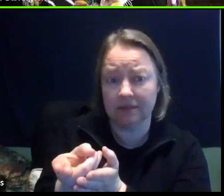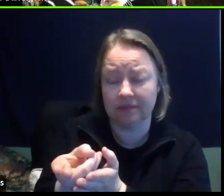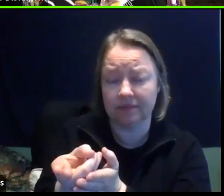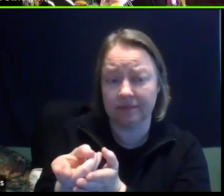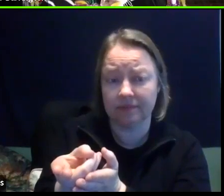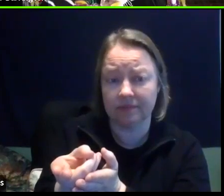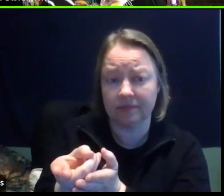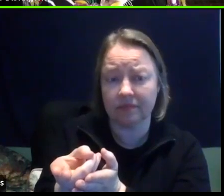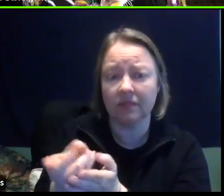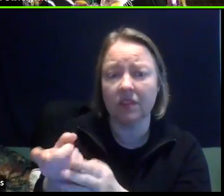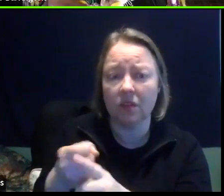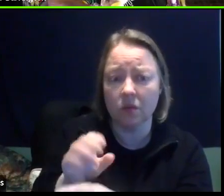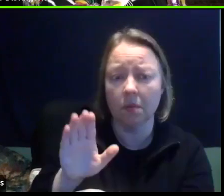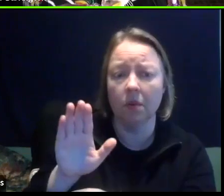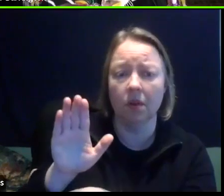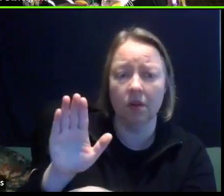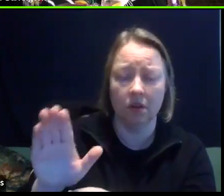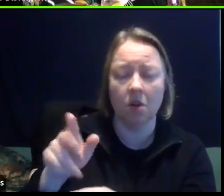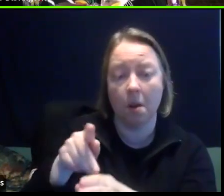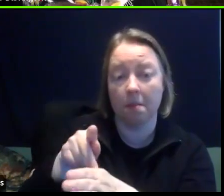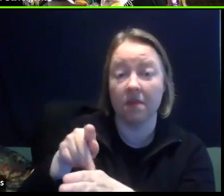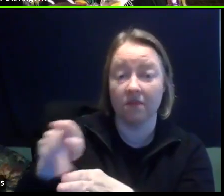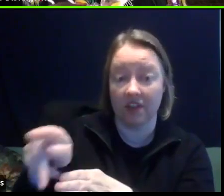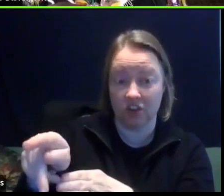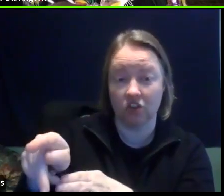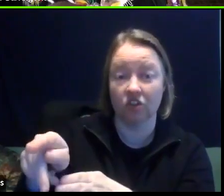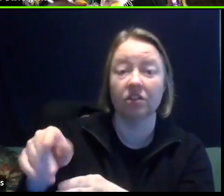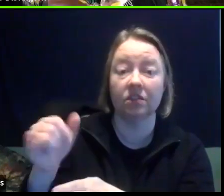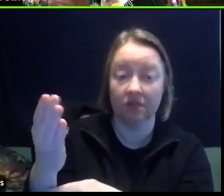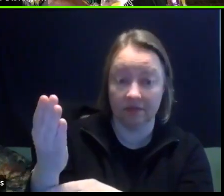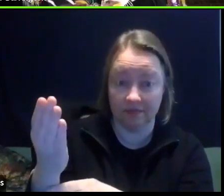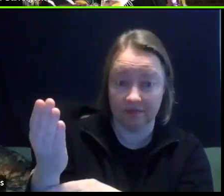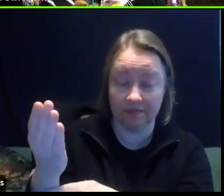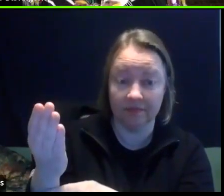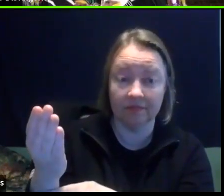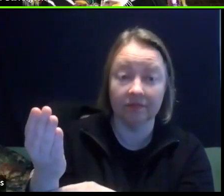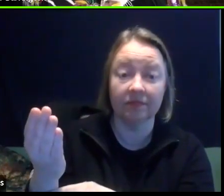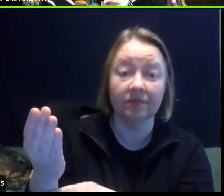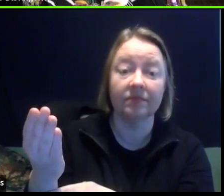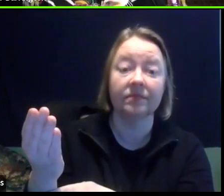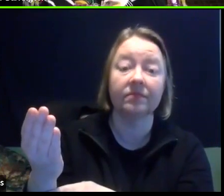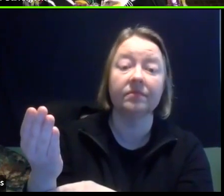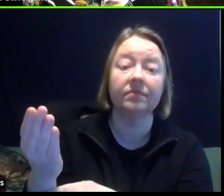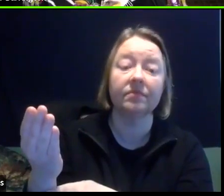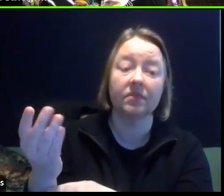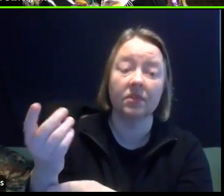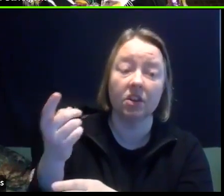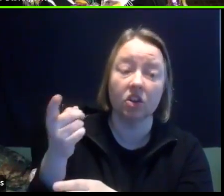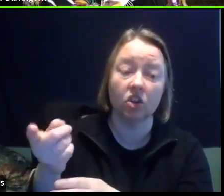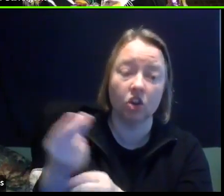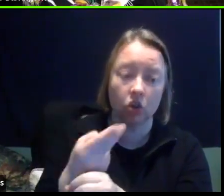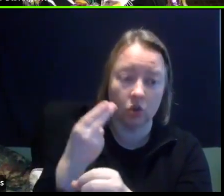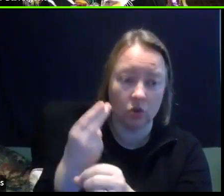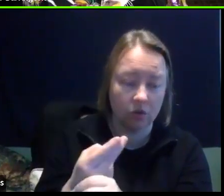out of her profession, and she used facts